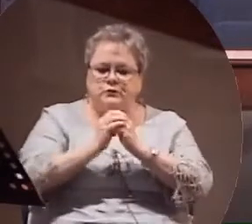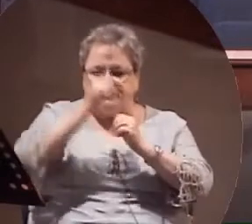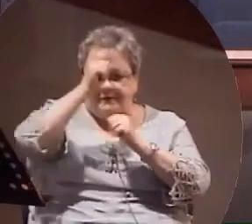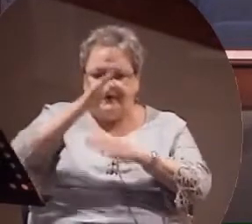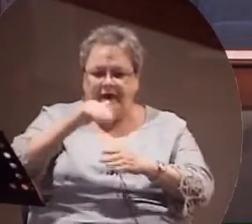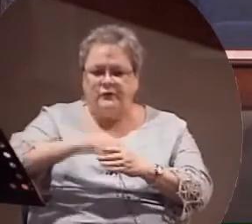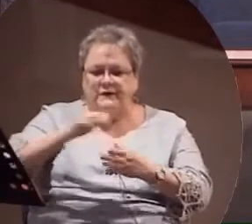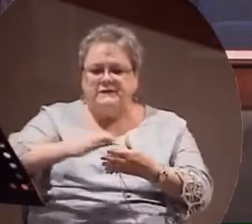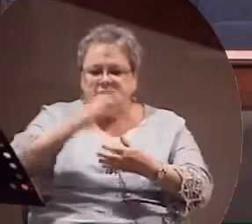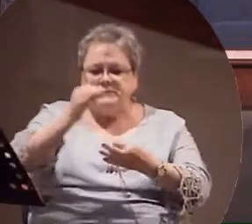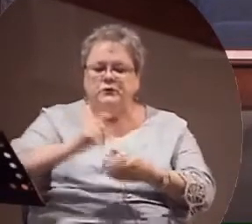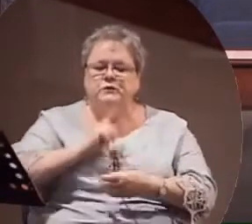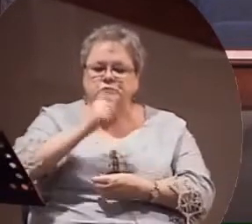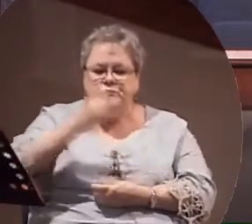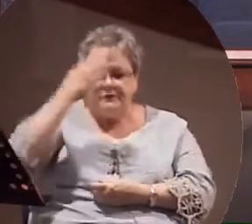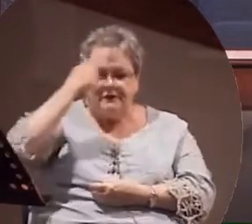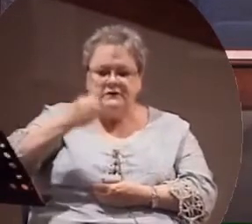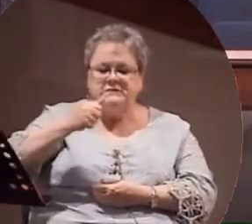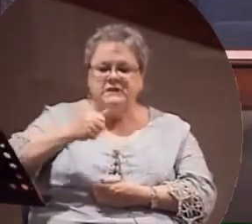Father seeketh."